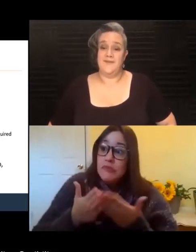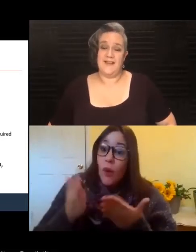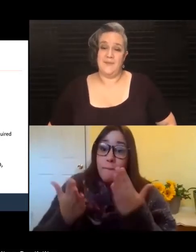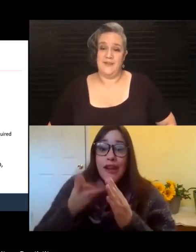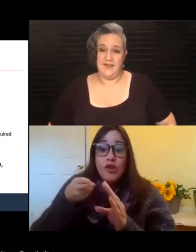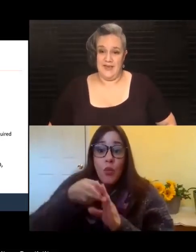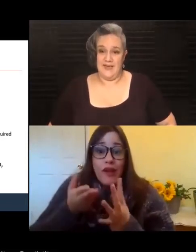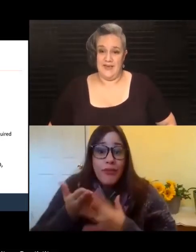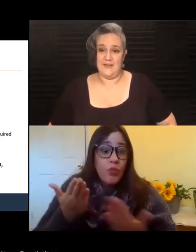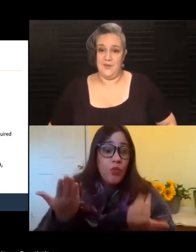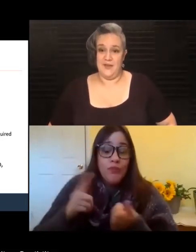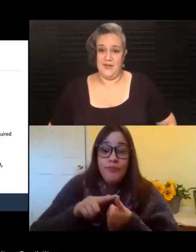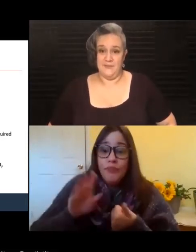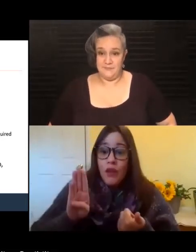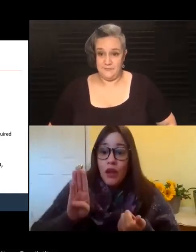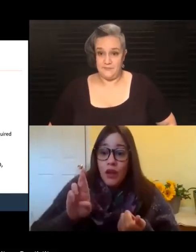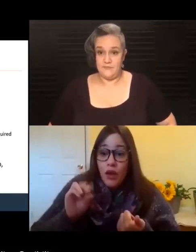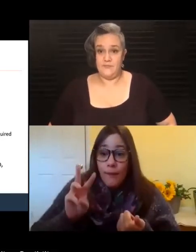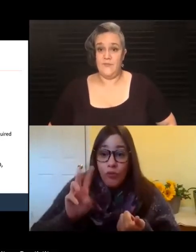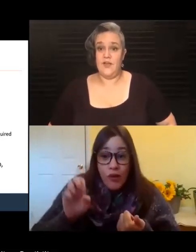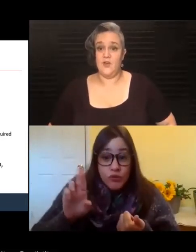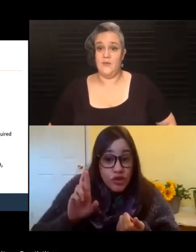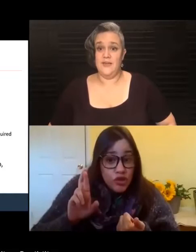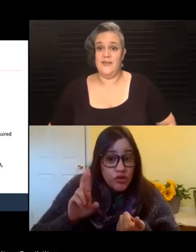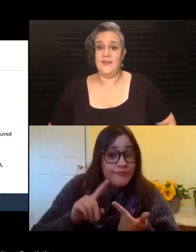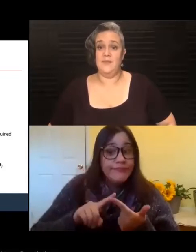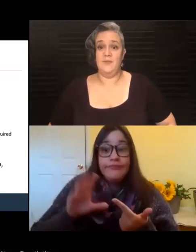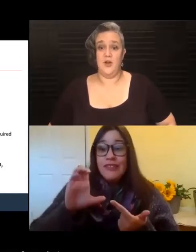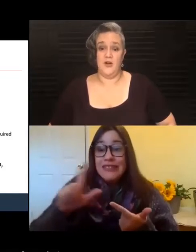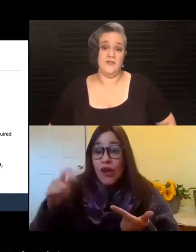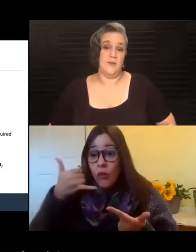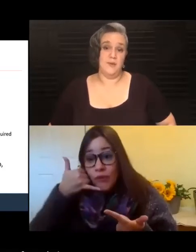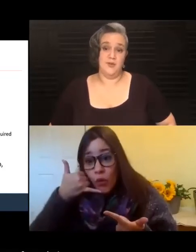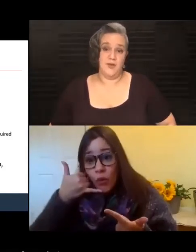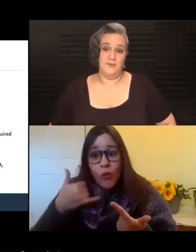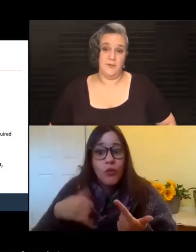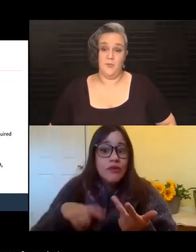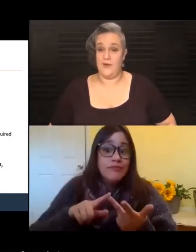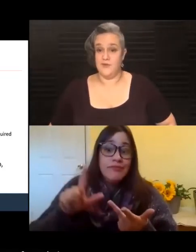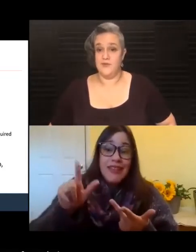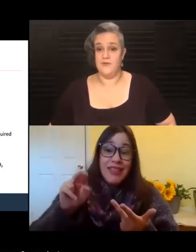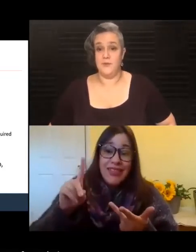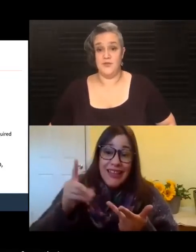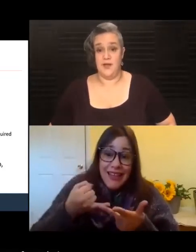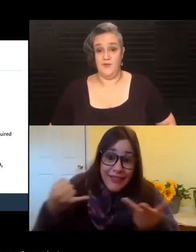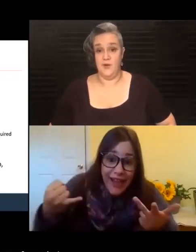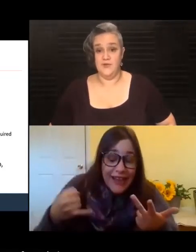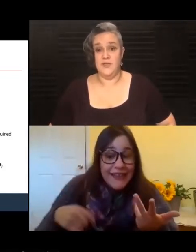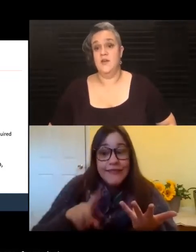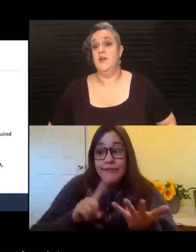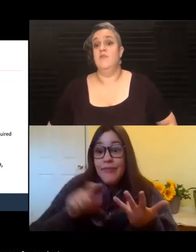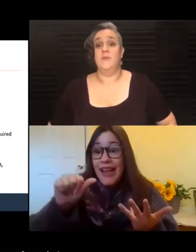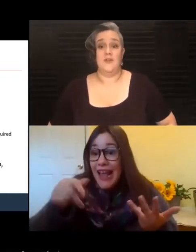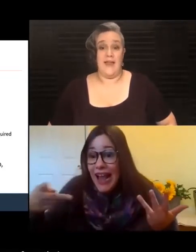providing flexibility and accessibility. It could be that some people are joining from their browsers, from their cell